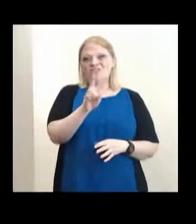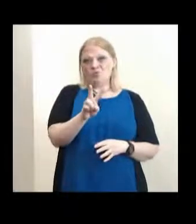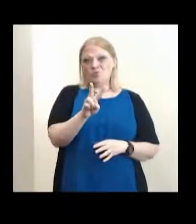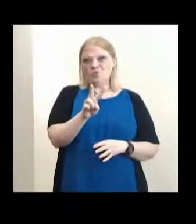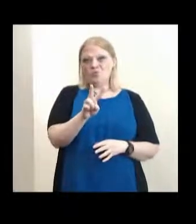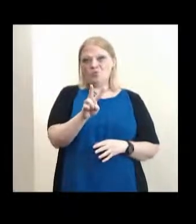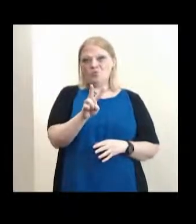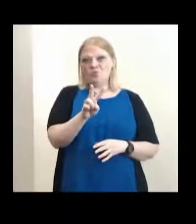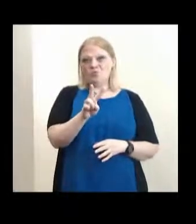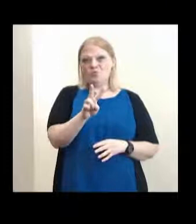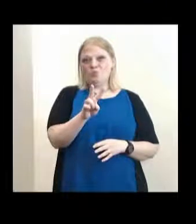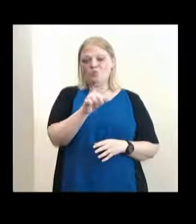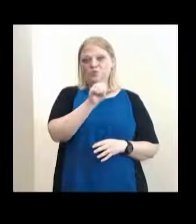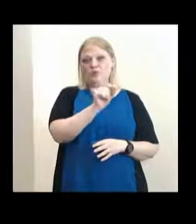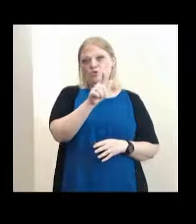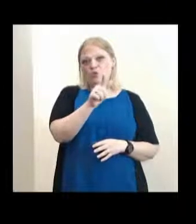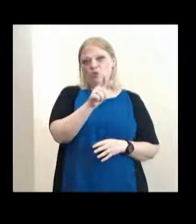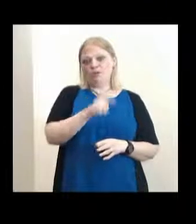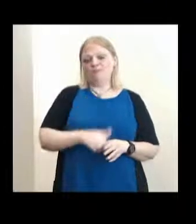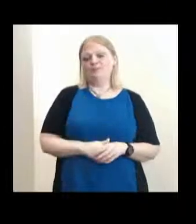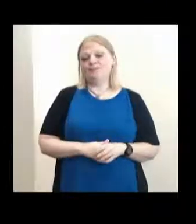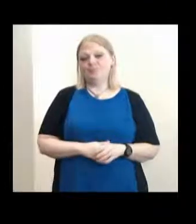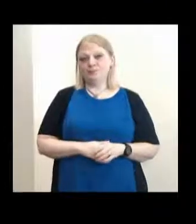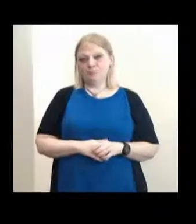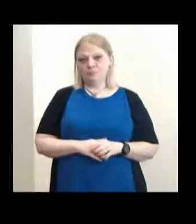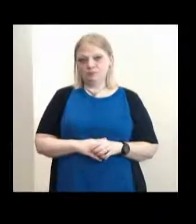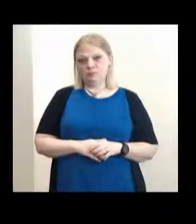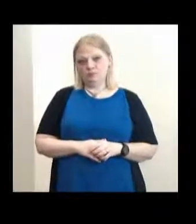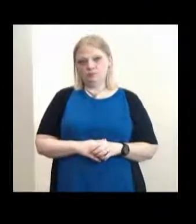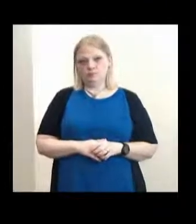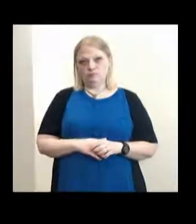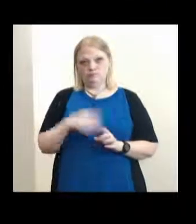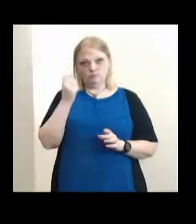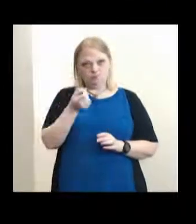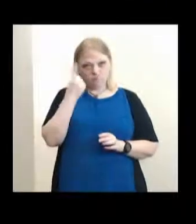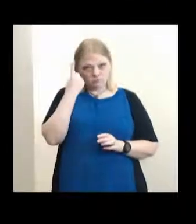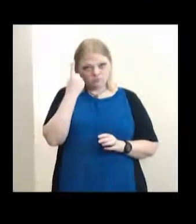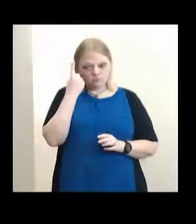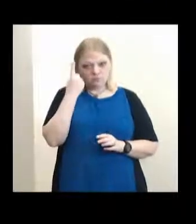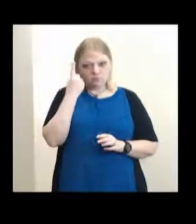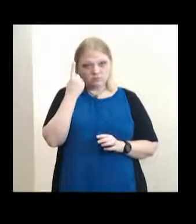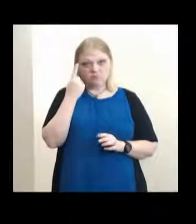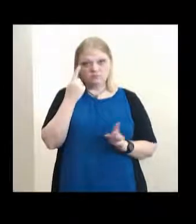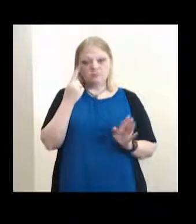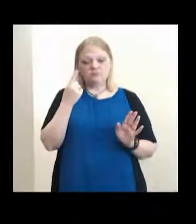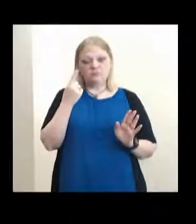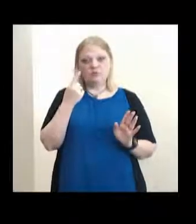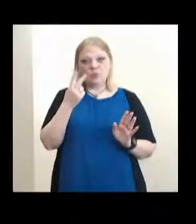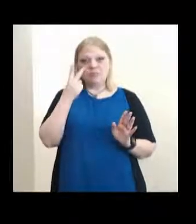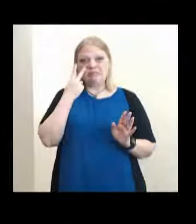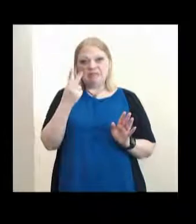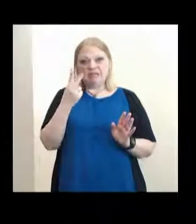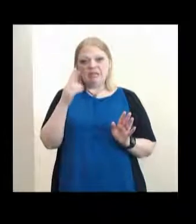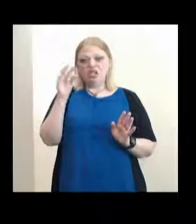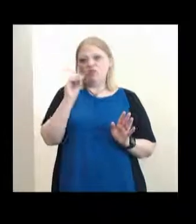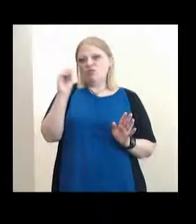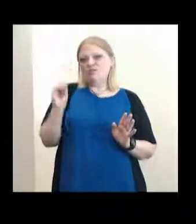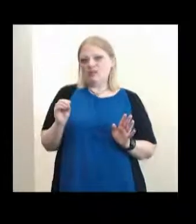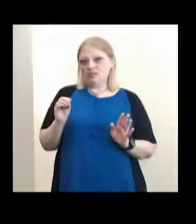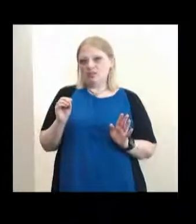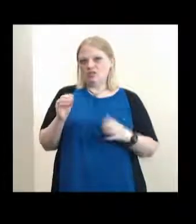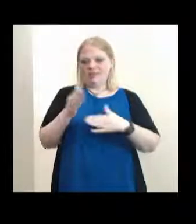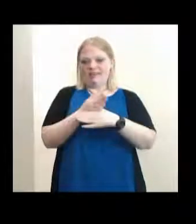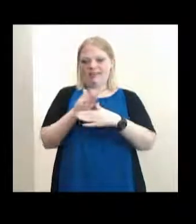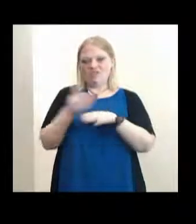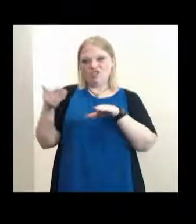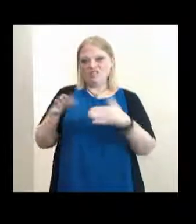452 of them in 2021. And you will note we are seeing, as a percentage of the deaths, the